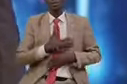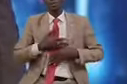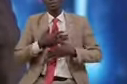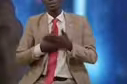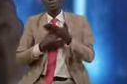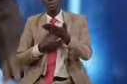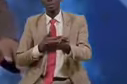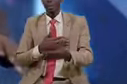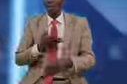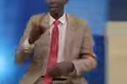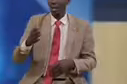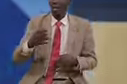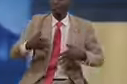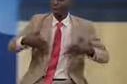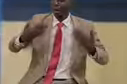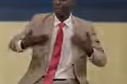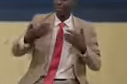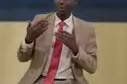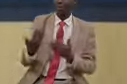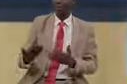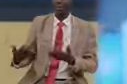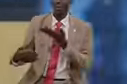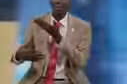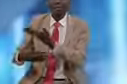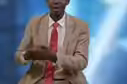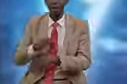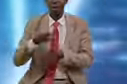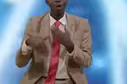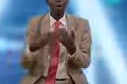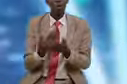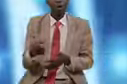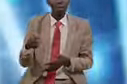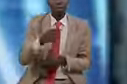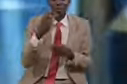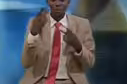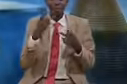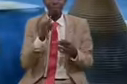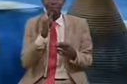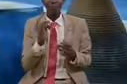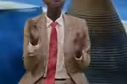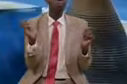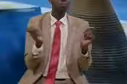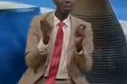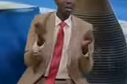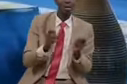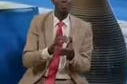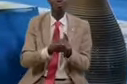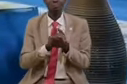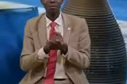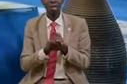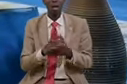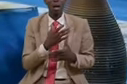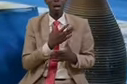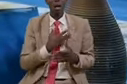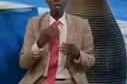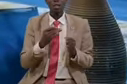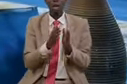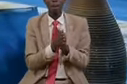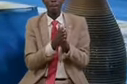there's excitement there, all they see, there's celebration there, and the hook of the